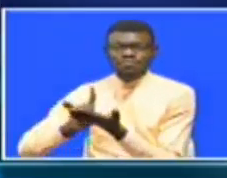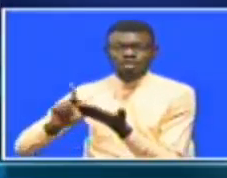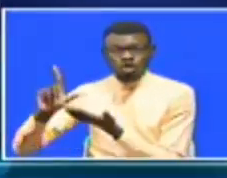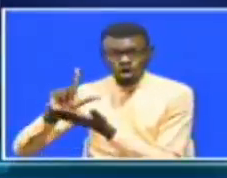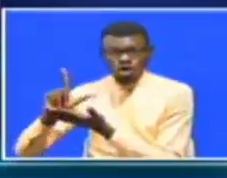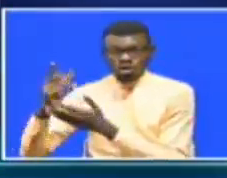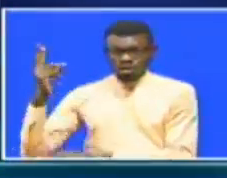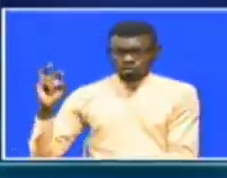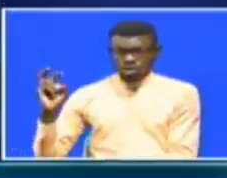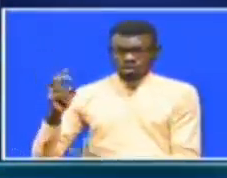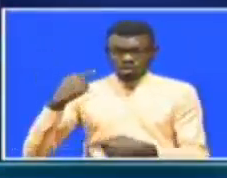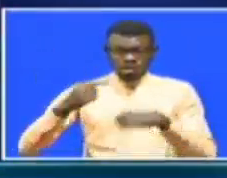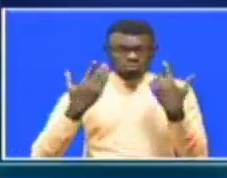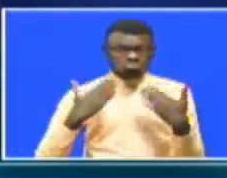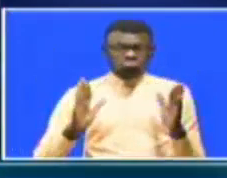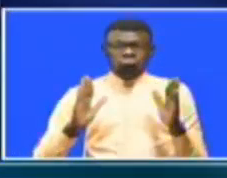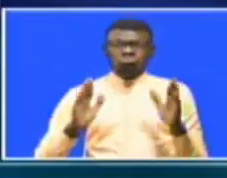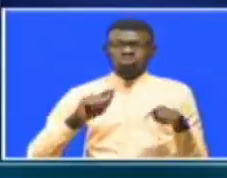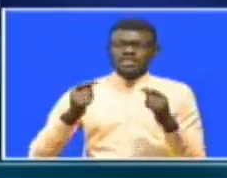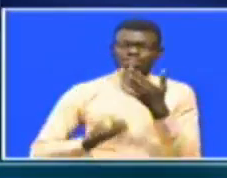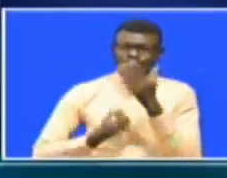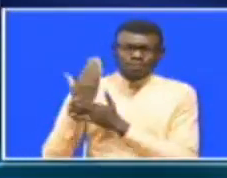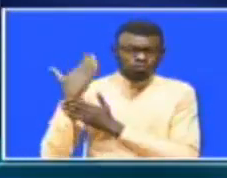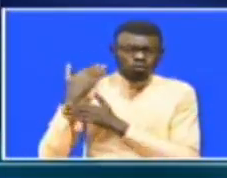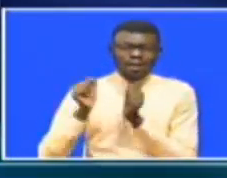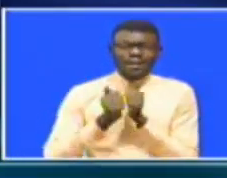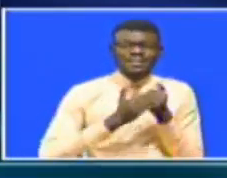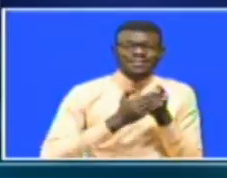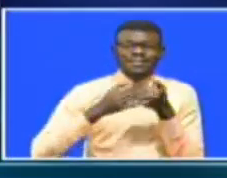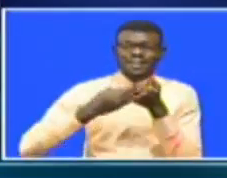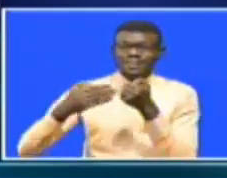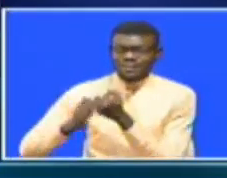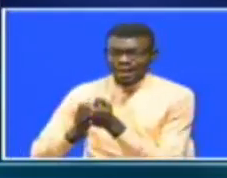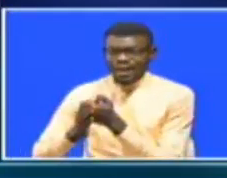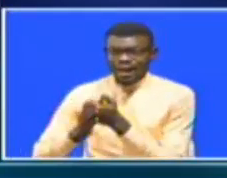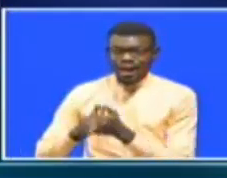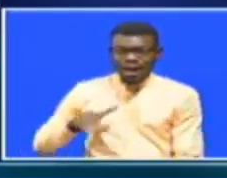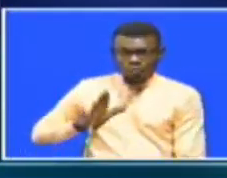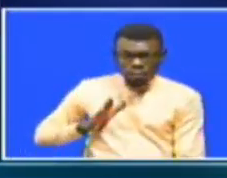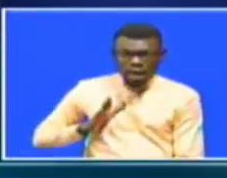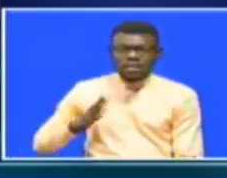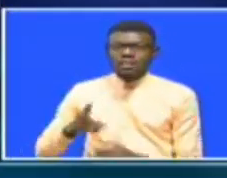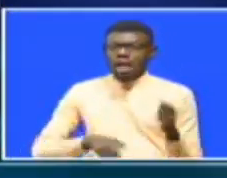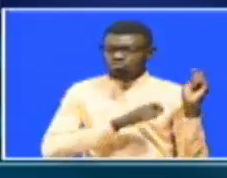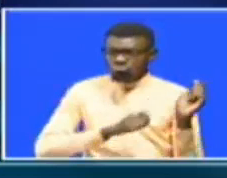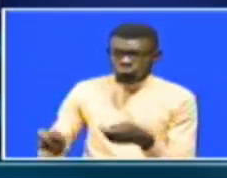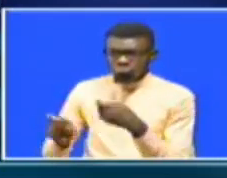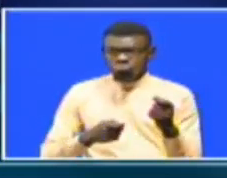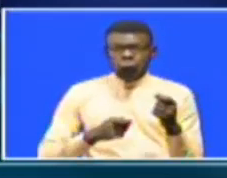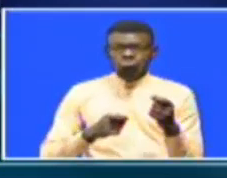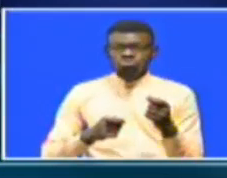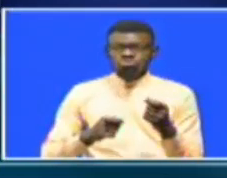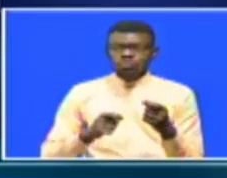titles. The team was formed way back in 1989 as women's club hockey was taking root in the country. Josh Openda,